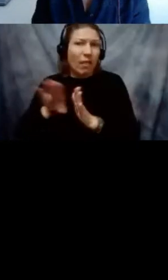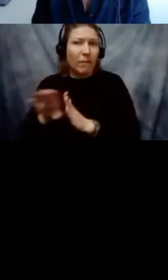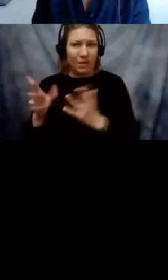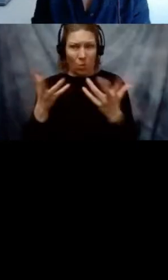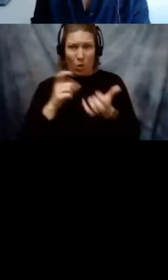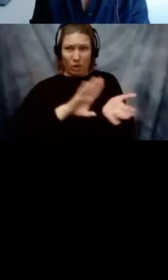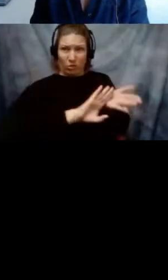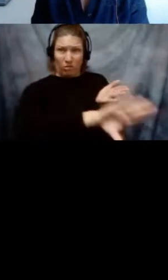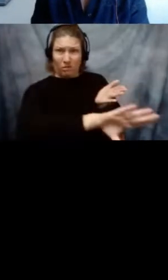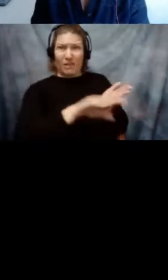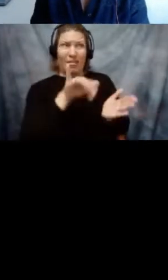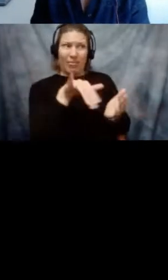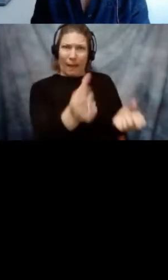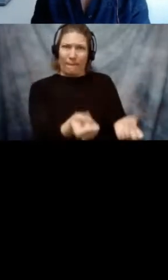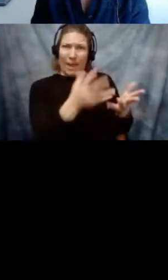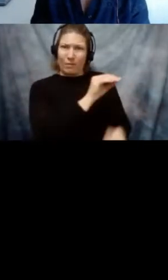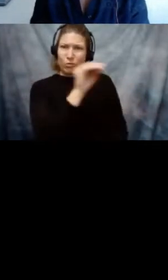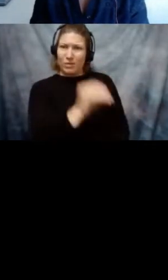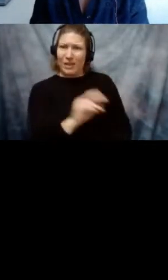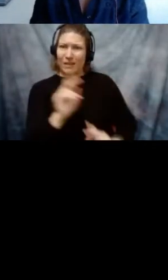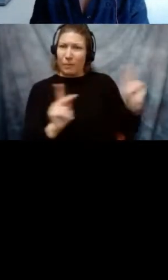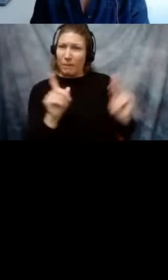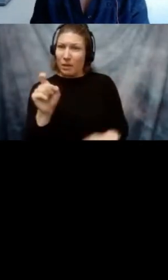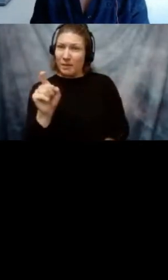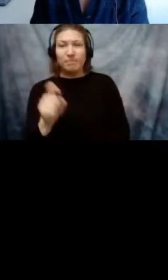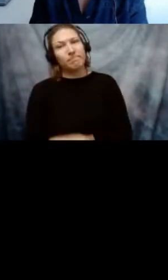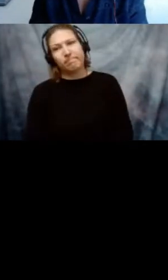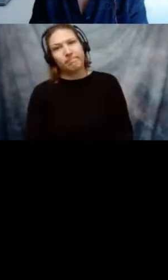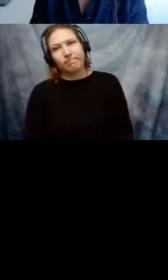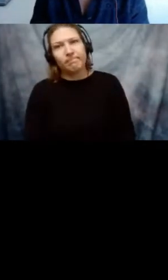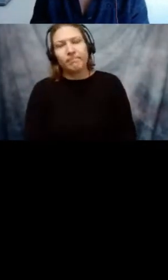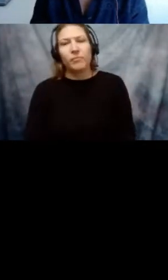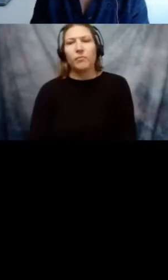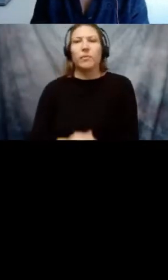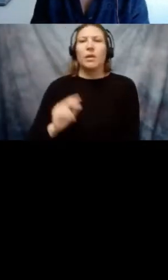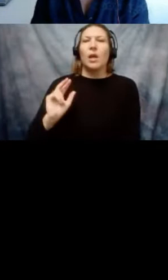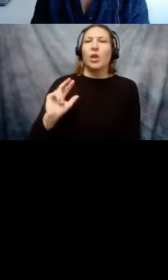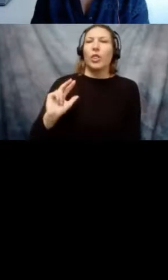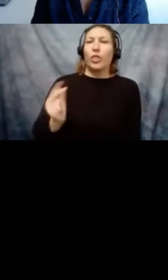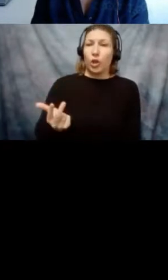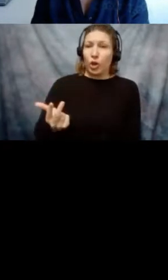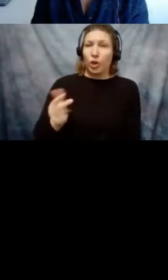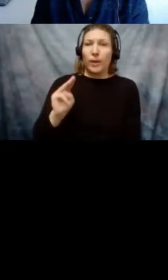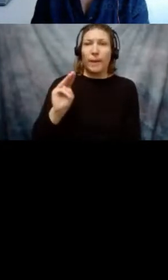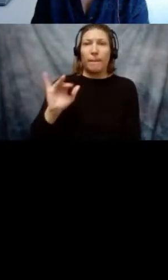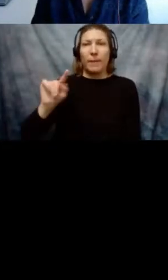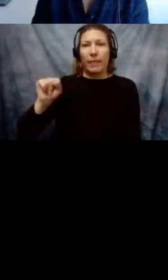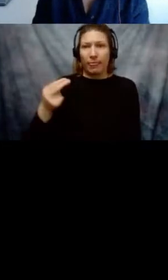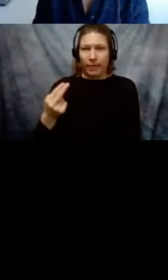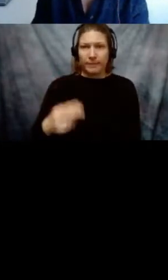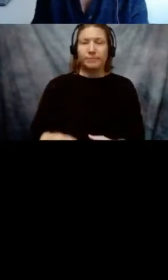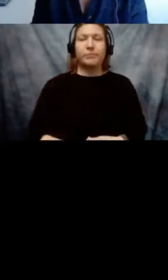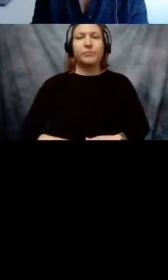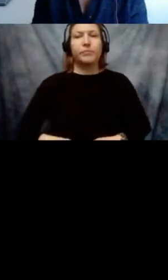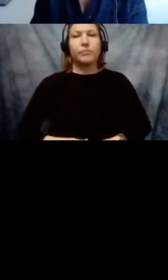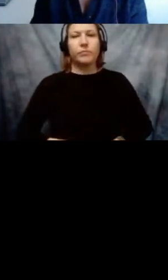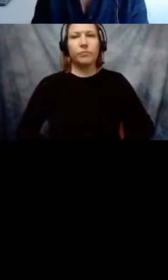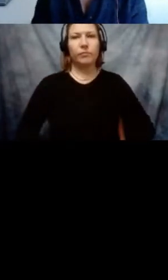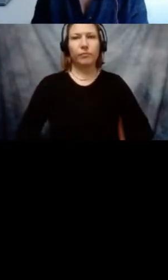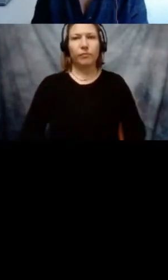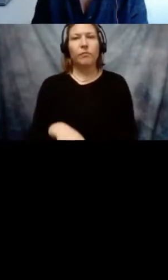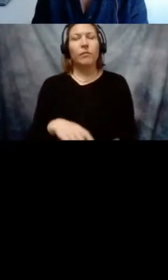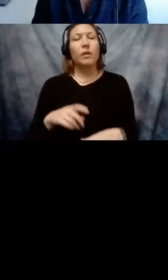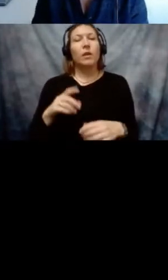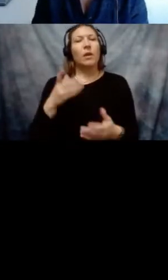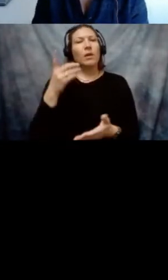Our next myth is about the range of disabilities which are catered for by accessible learning content. And a misconception that I've